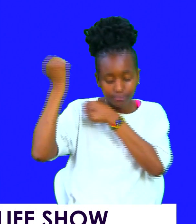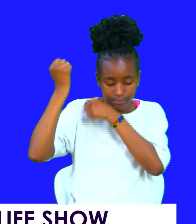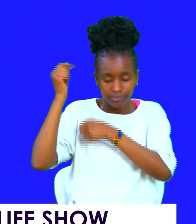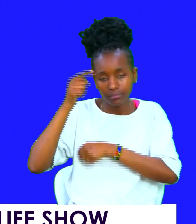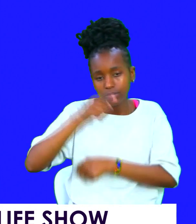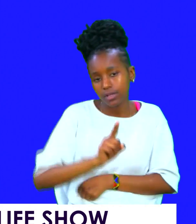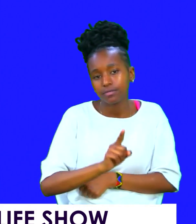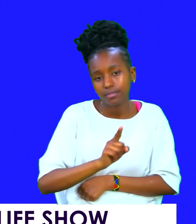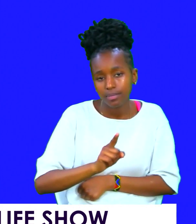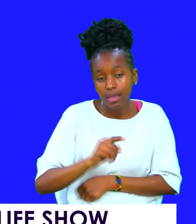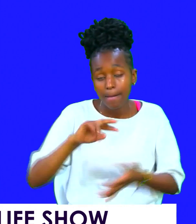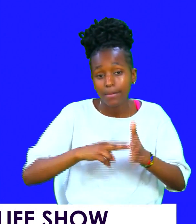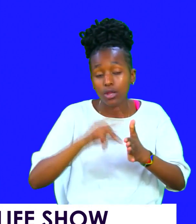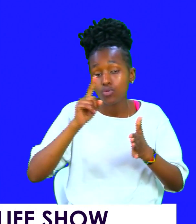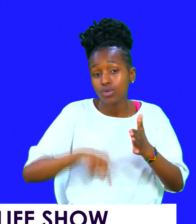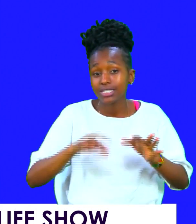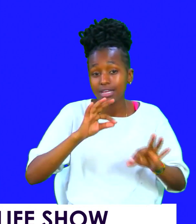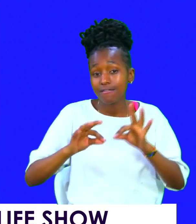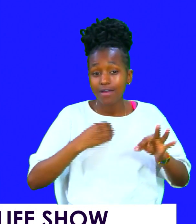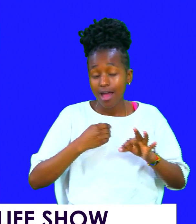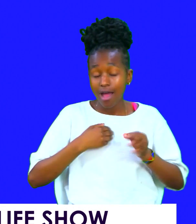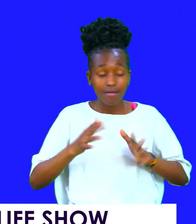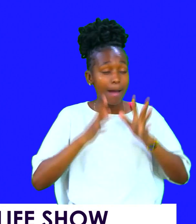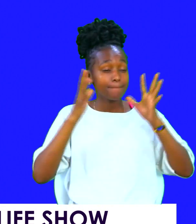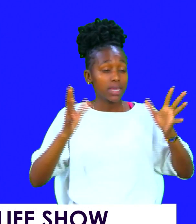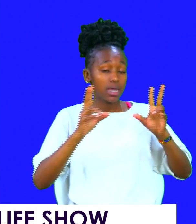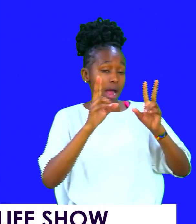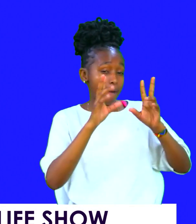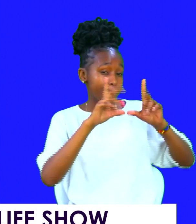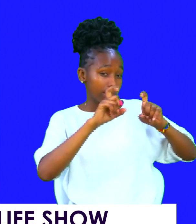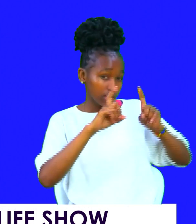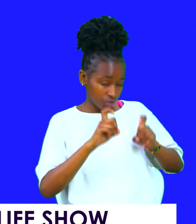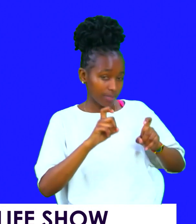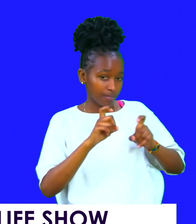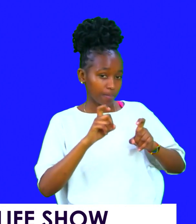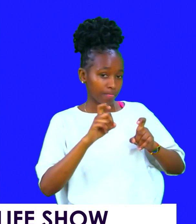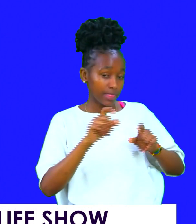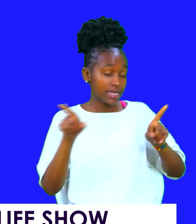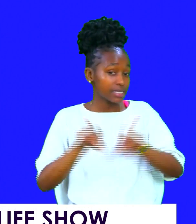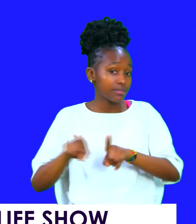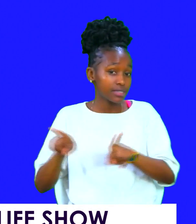The bigger picture for you is the war against your soul. Remember that.